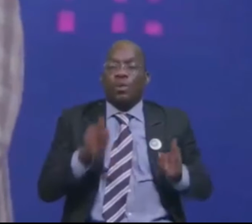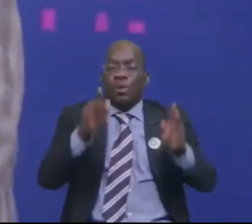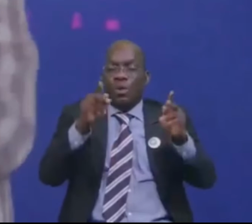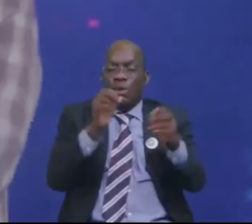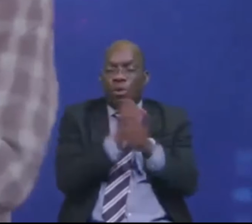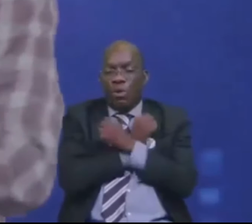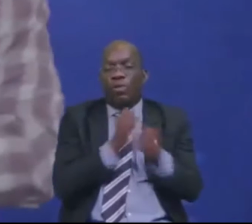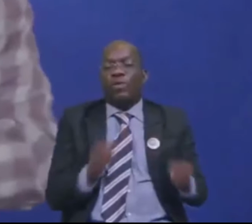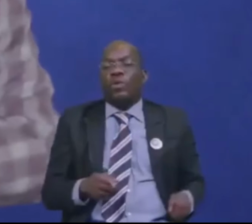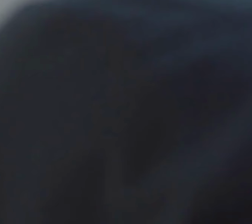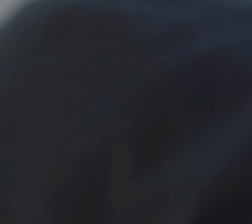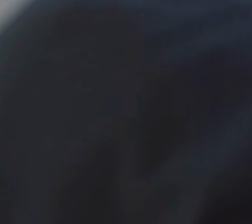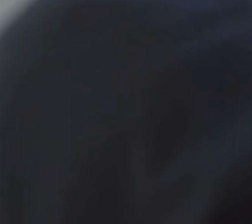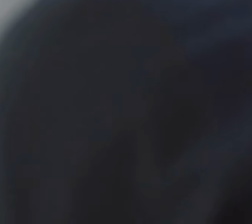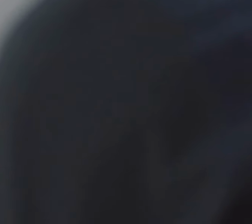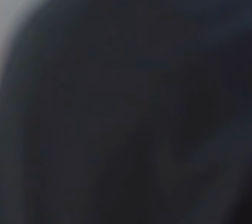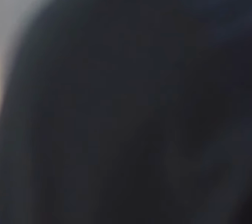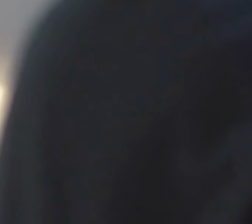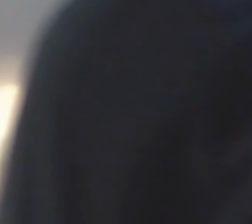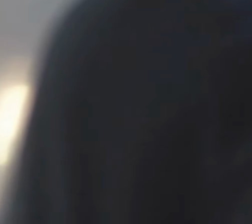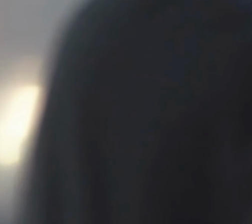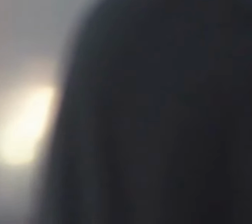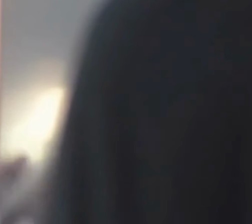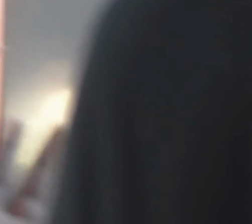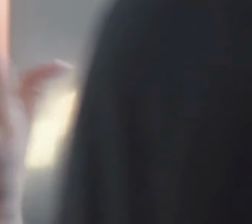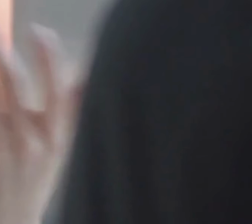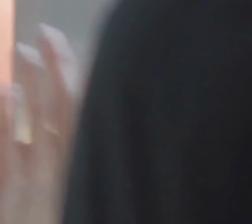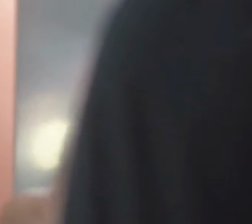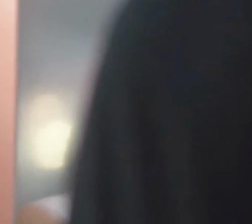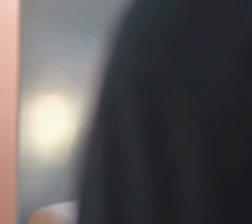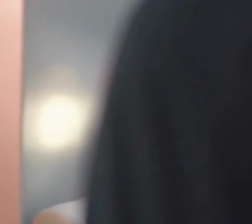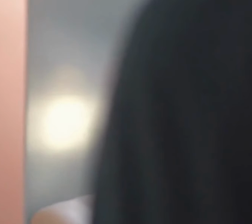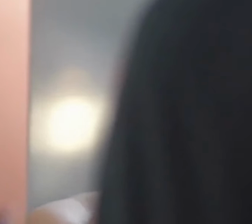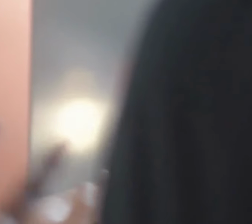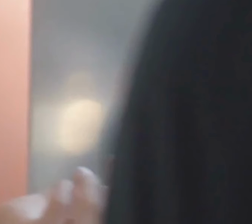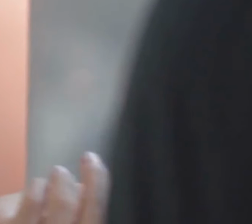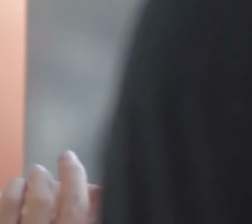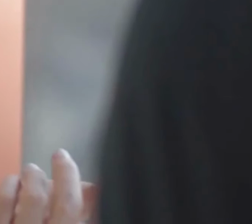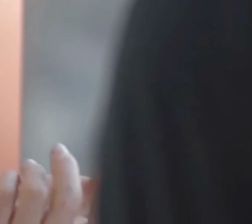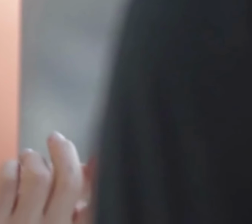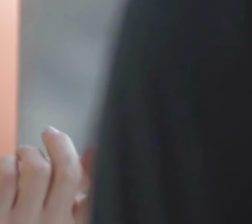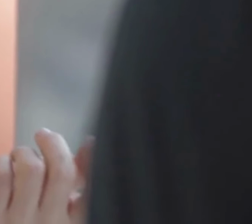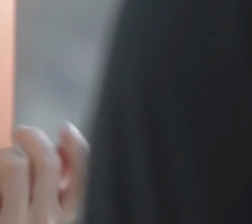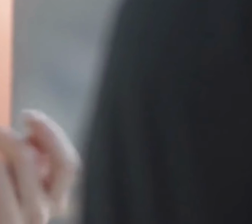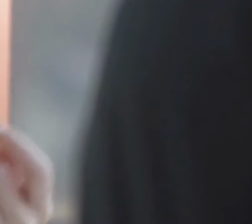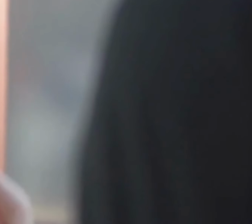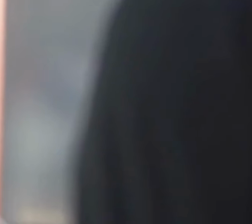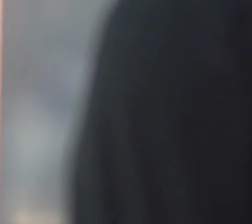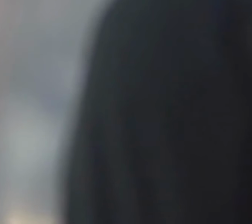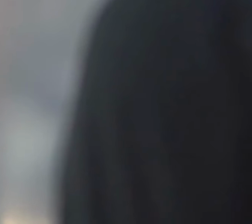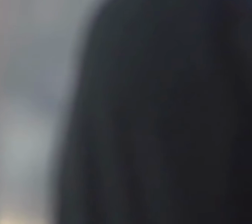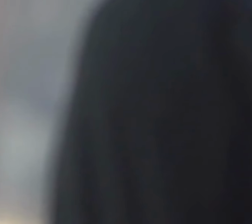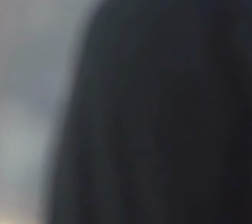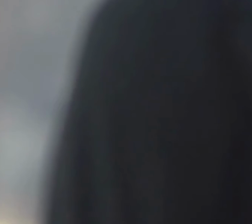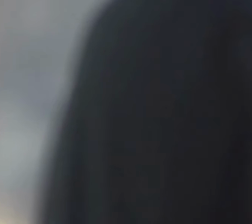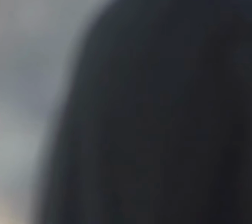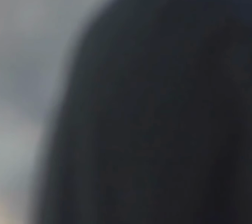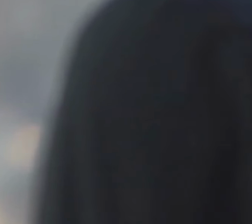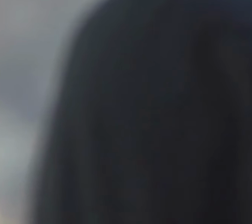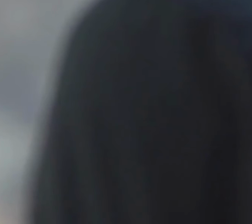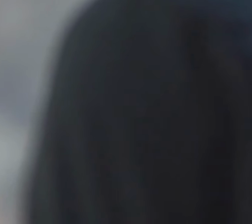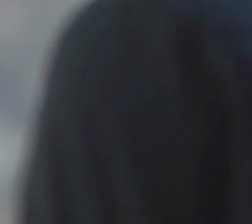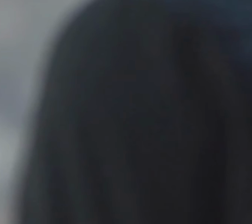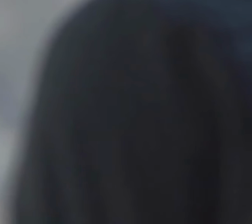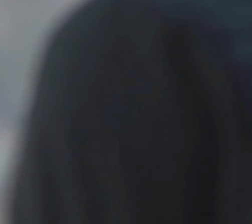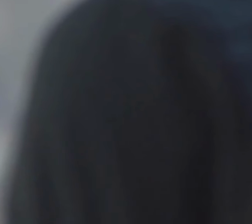love. The people say, I love you, I love you. Tell the truth. You're lost after